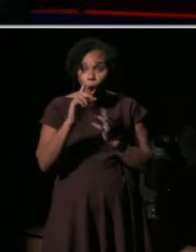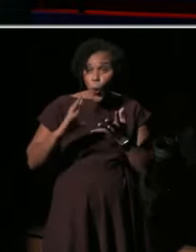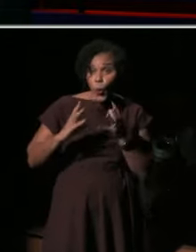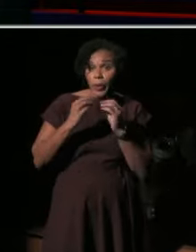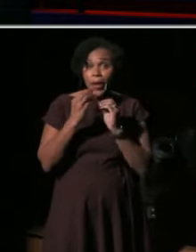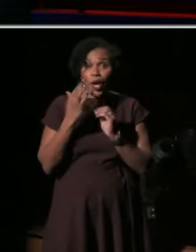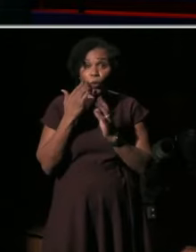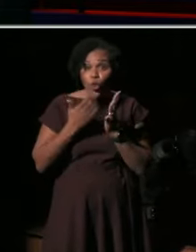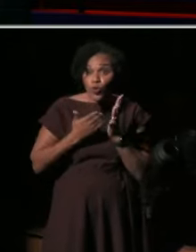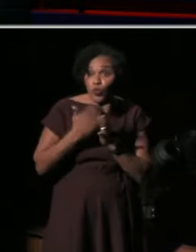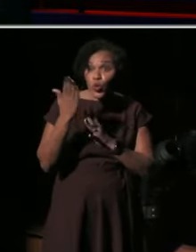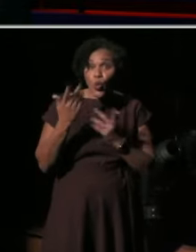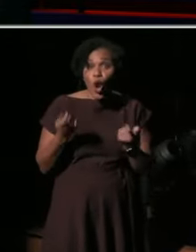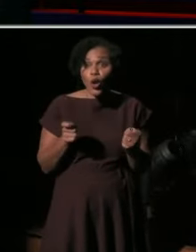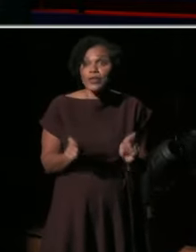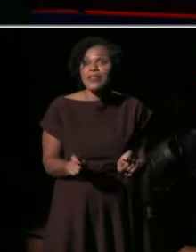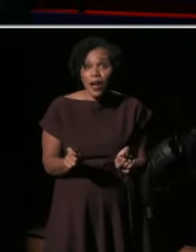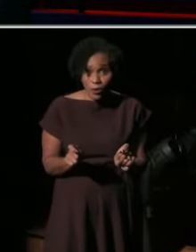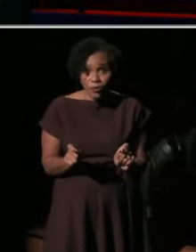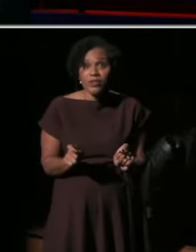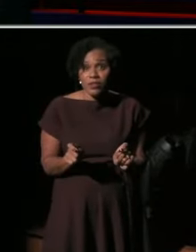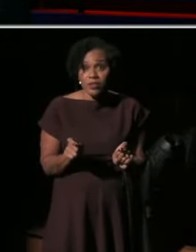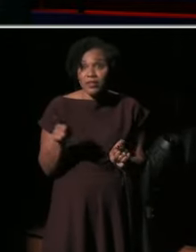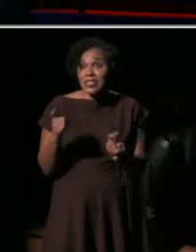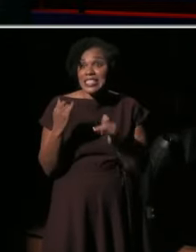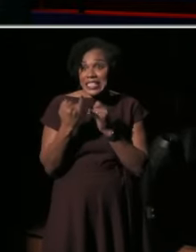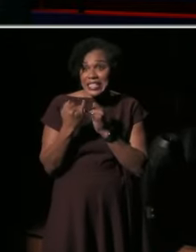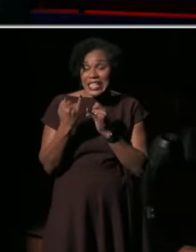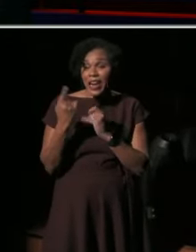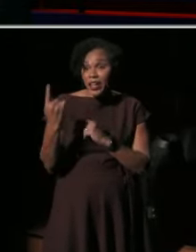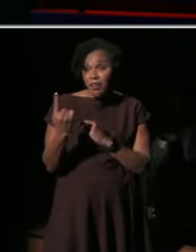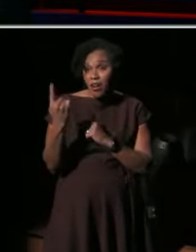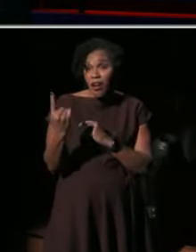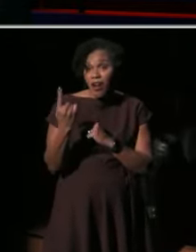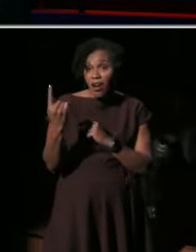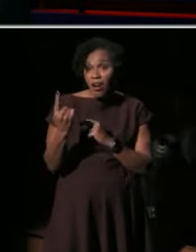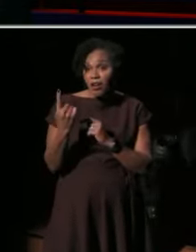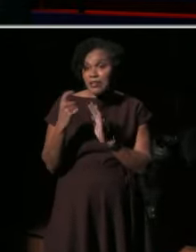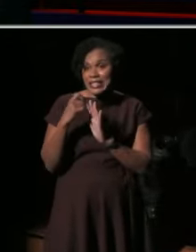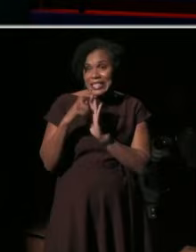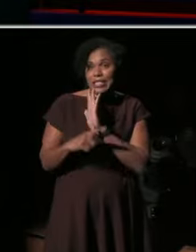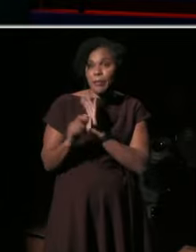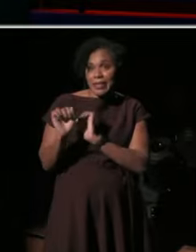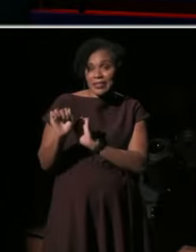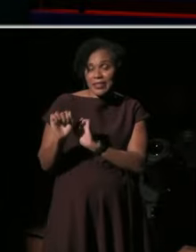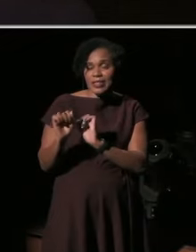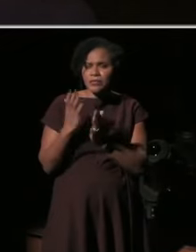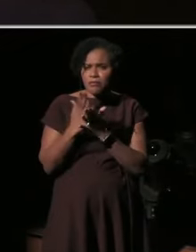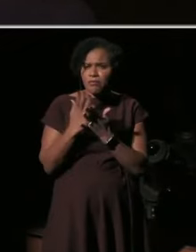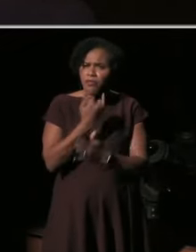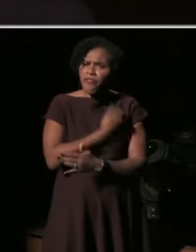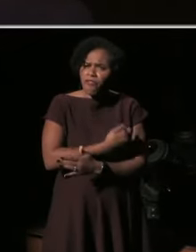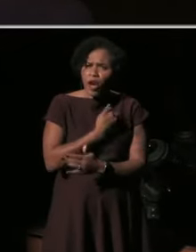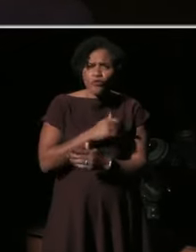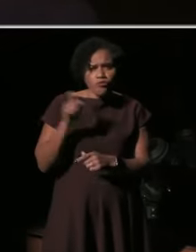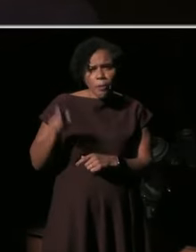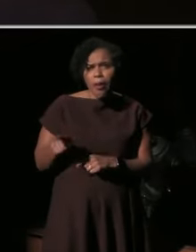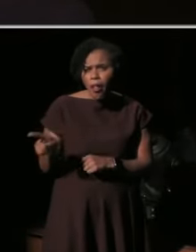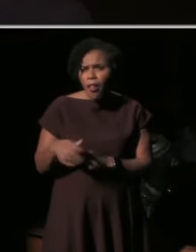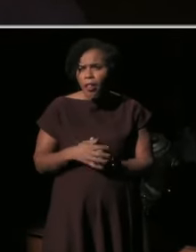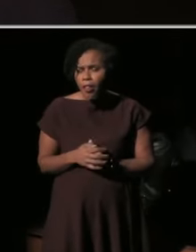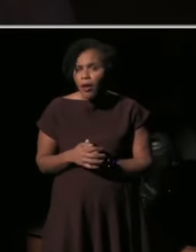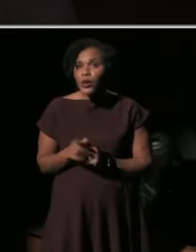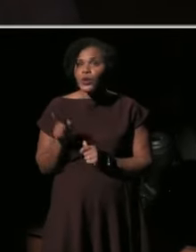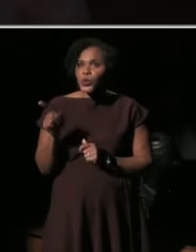of lockdown, when Selena has a disability, she's very vulnerable, and so